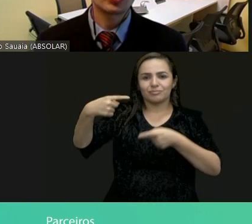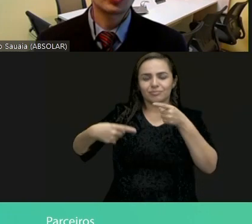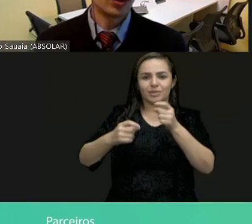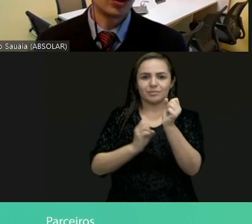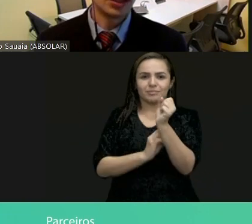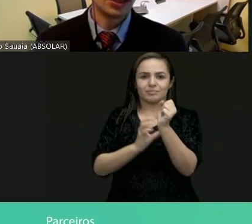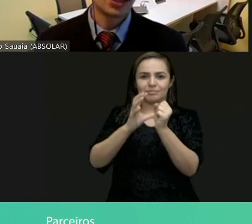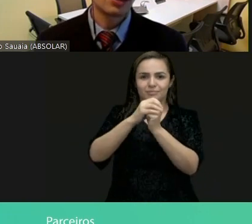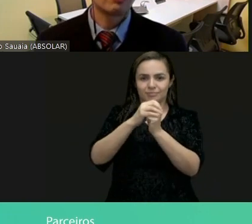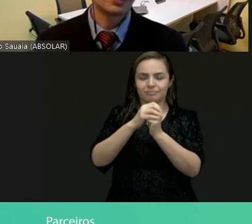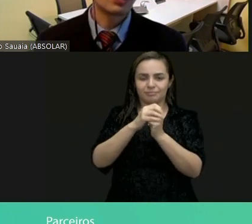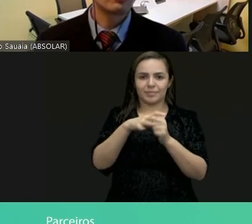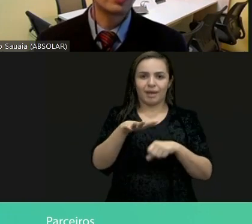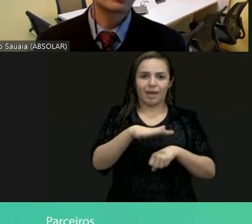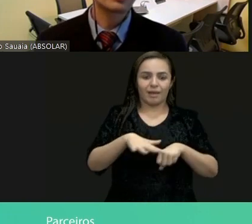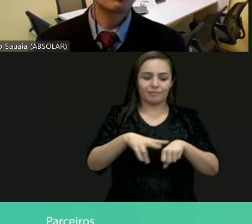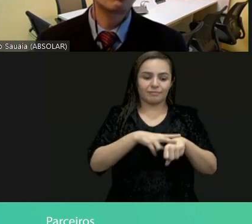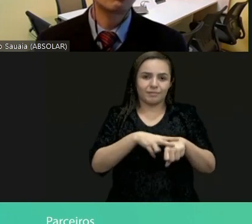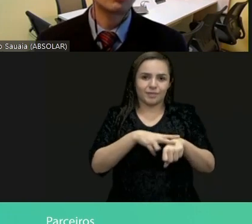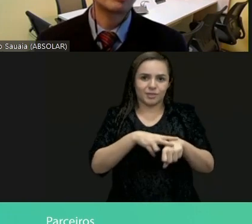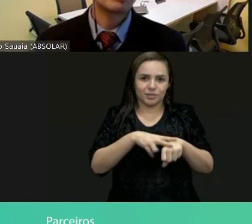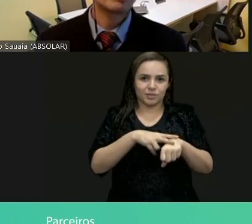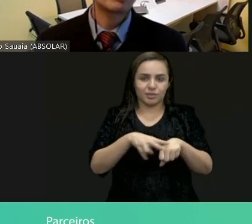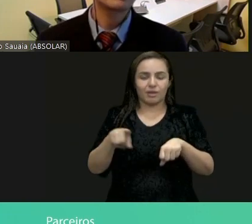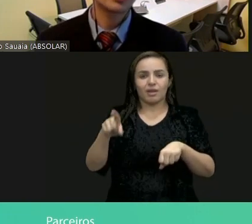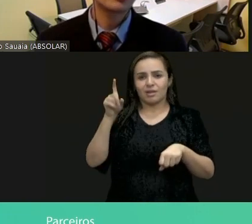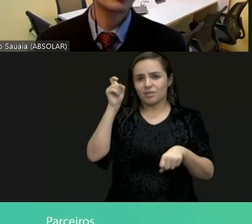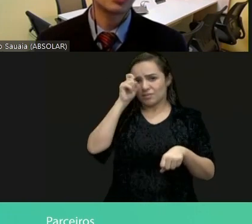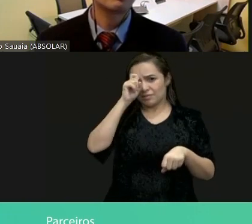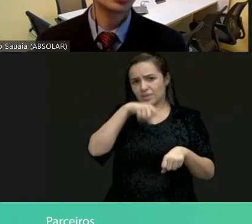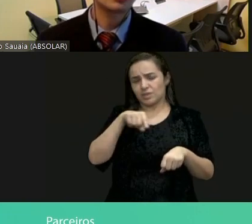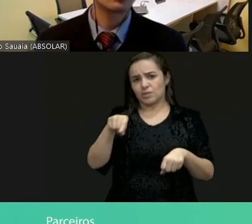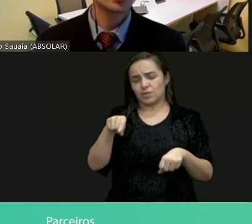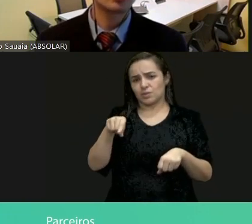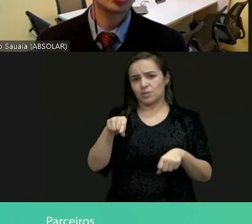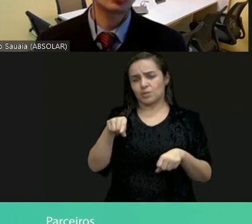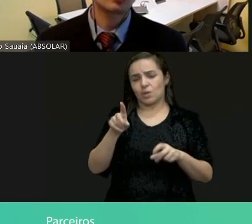sustainable hydrogen from green origin.